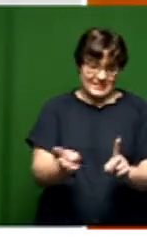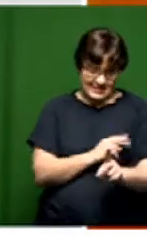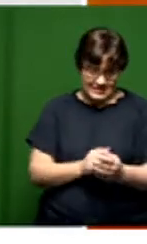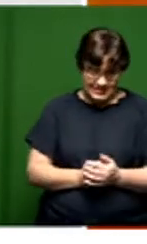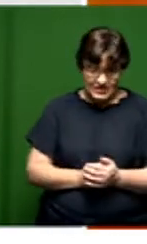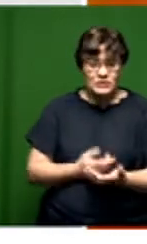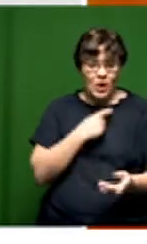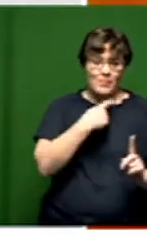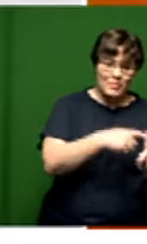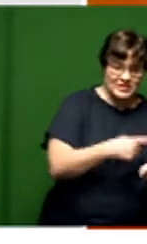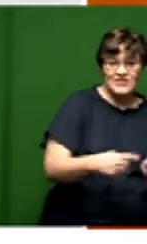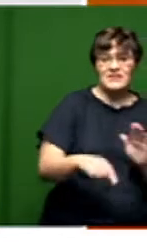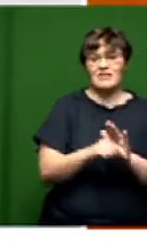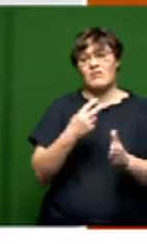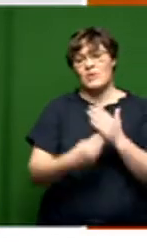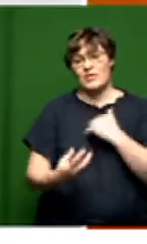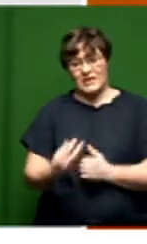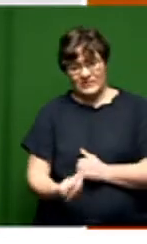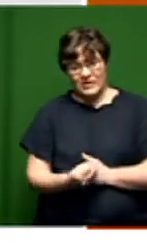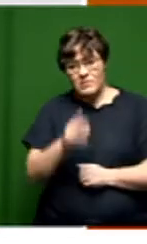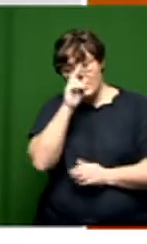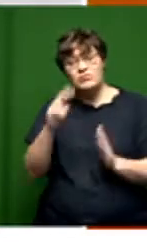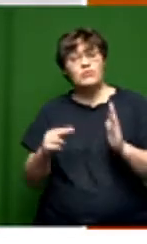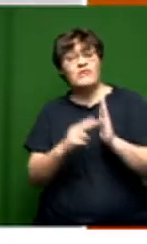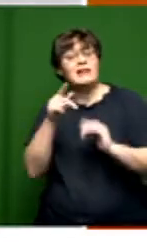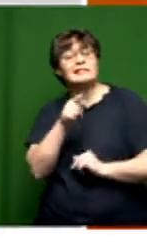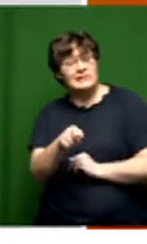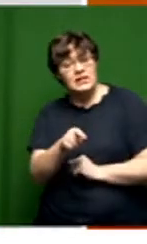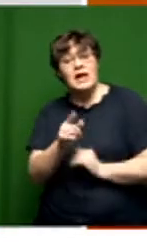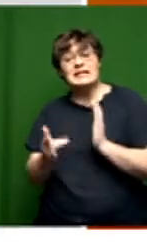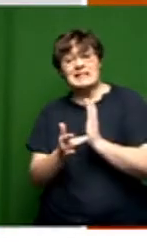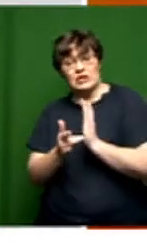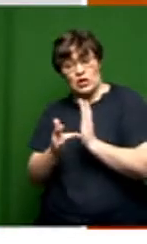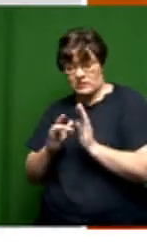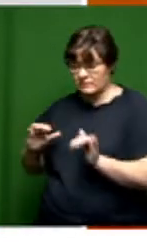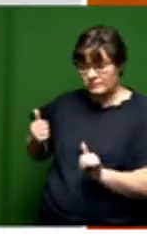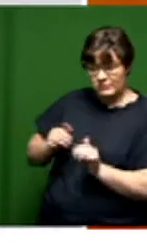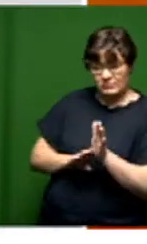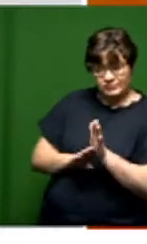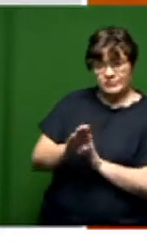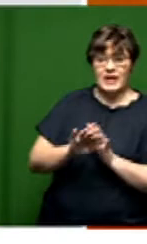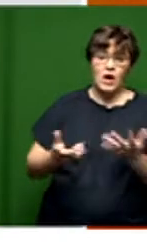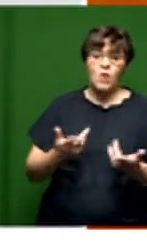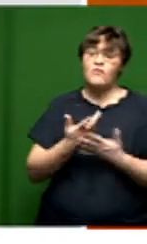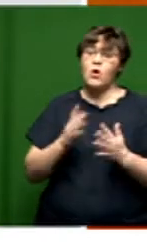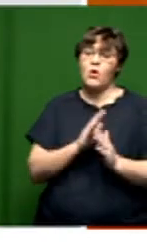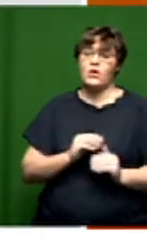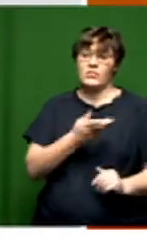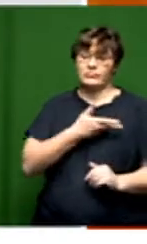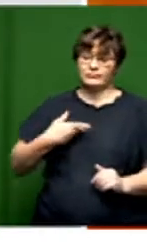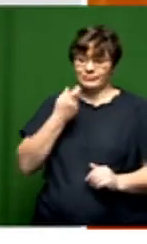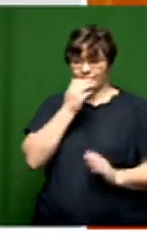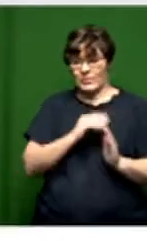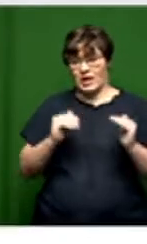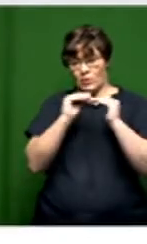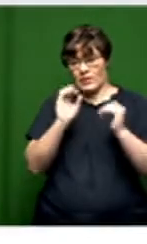double-edged sword, as I said, and we need to reflect on how we can harness digital technologies for gender equality. Now, Sarah,